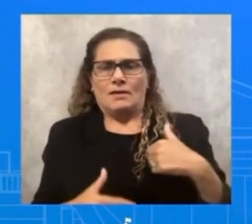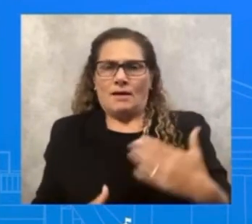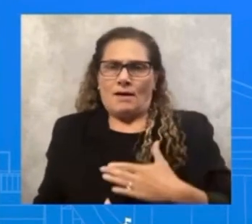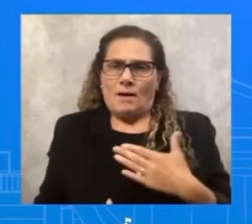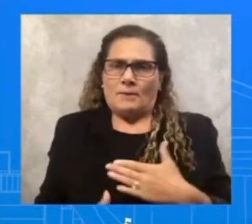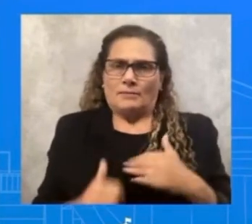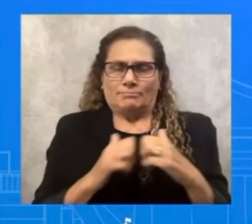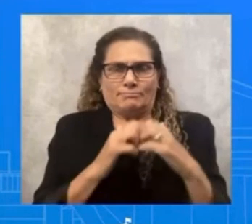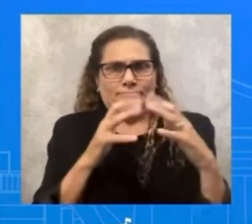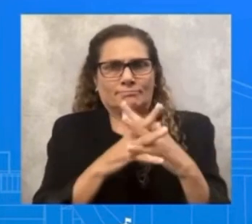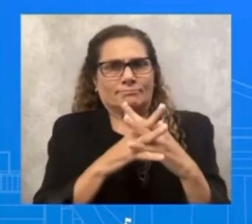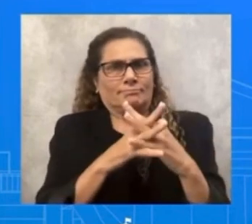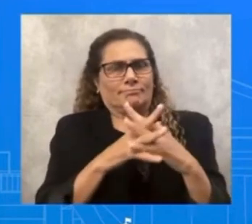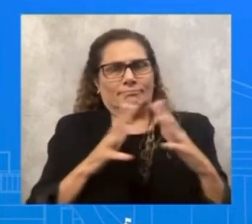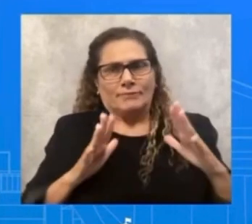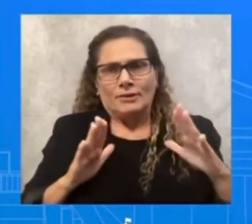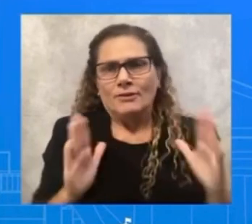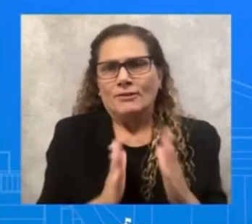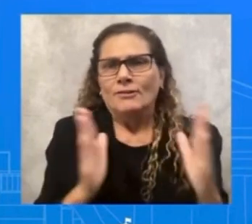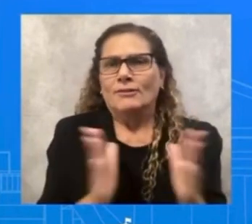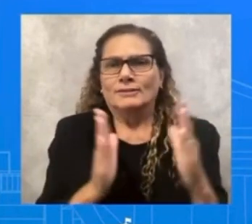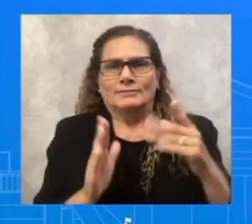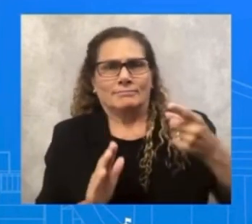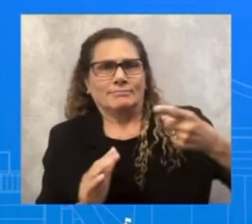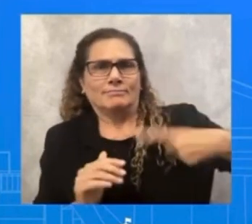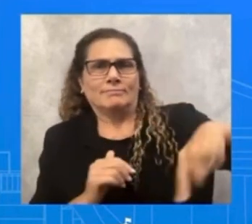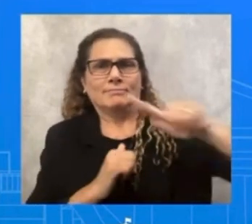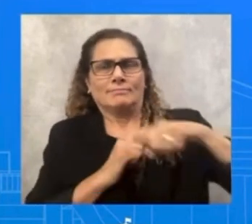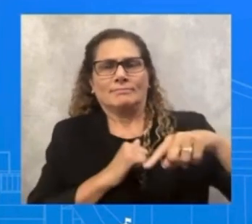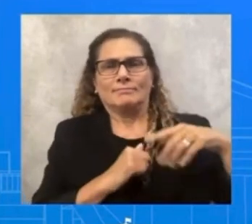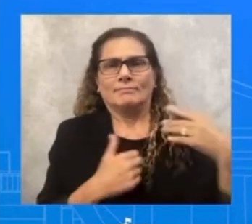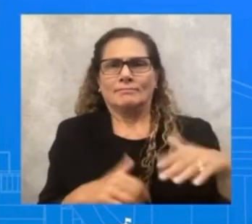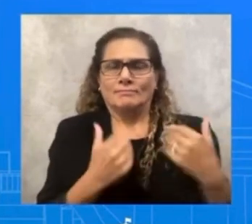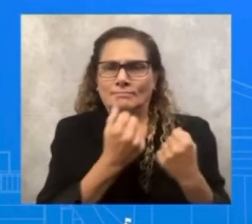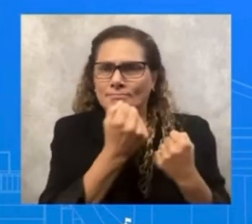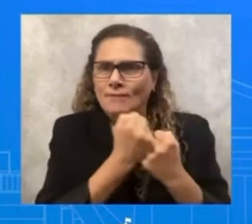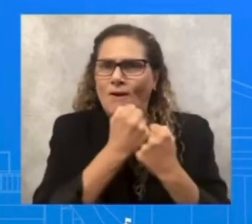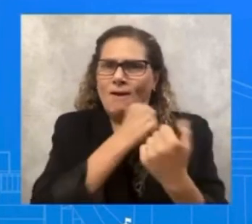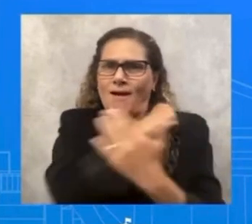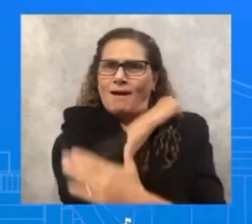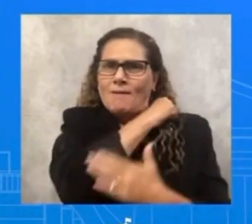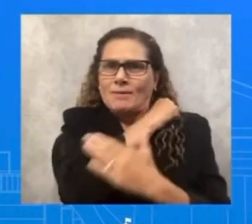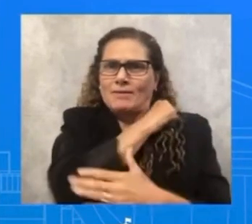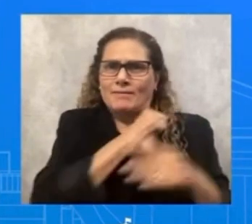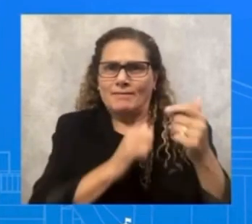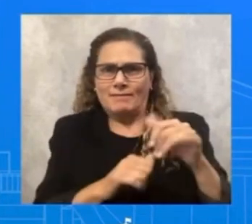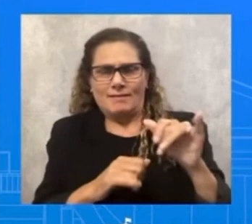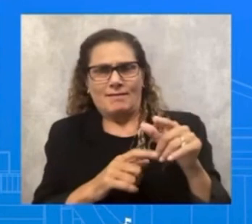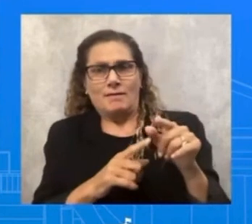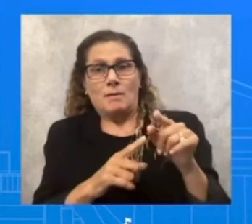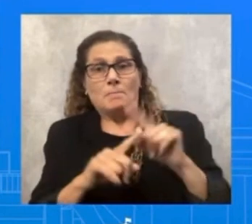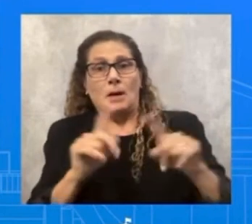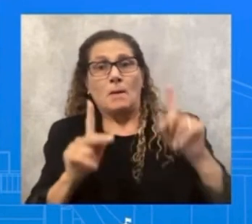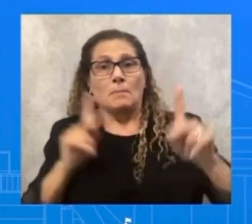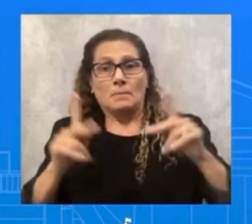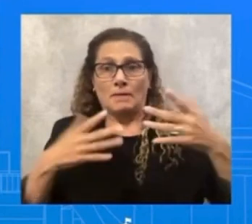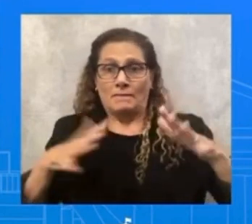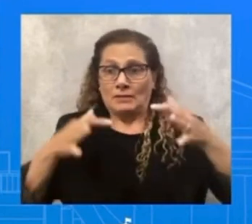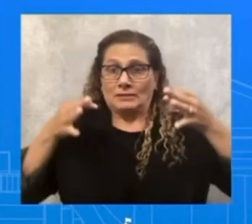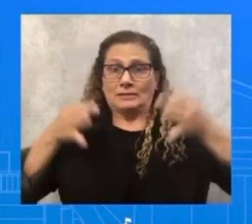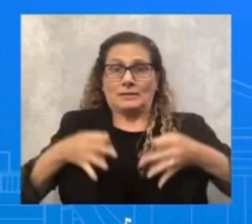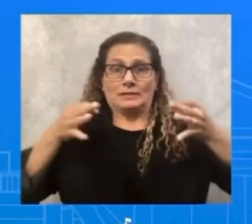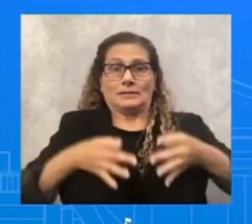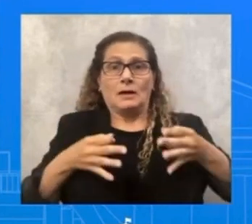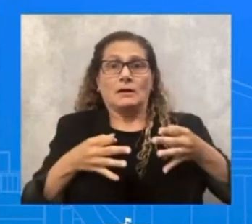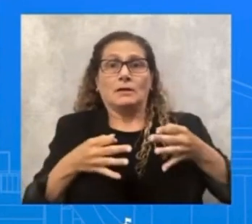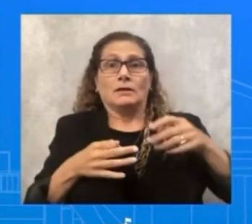the country really came to the defense of the Affordable Care Act because people experienced They had health care because of it. 20 million people had health care because